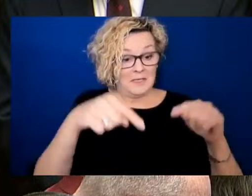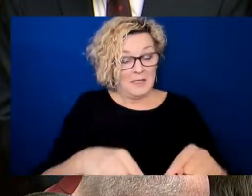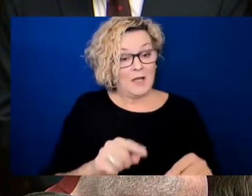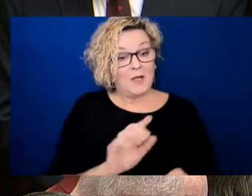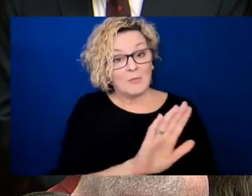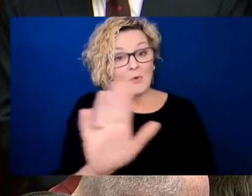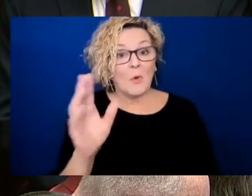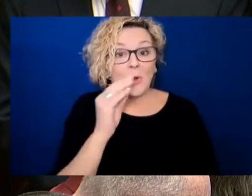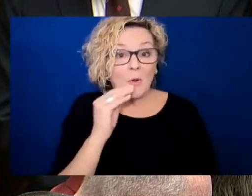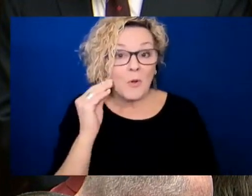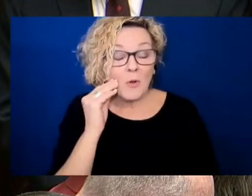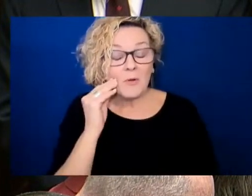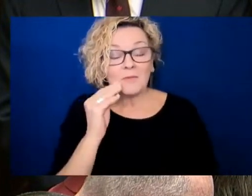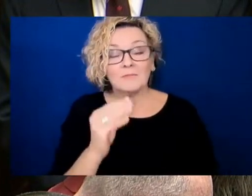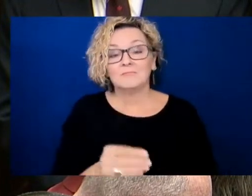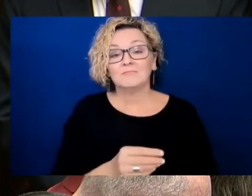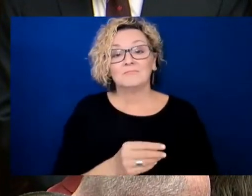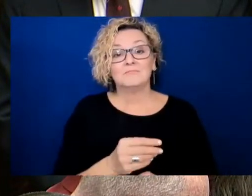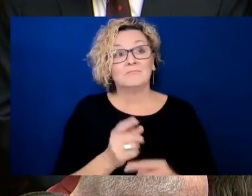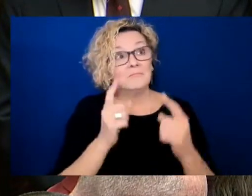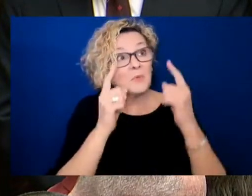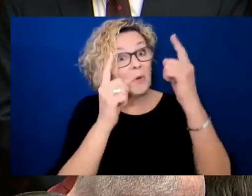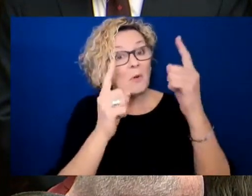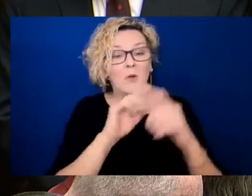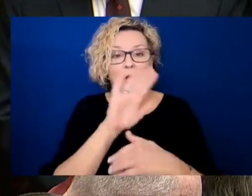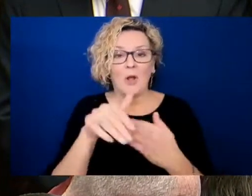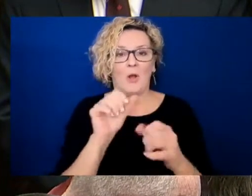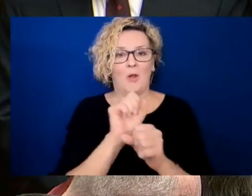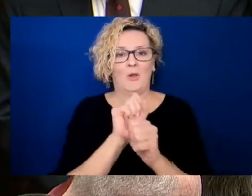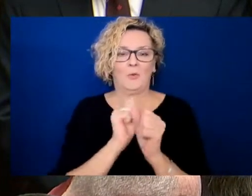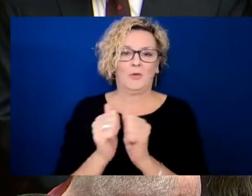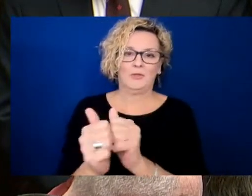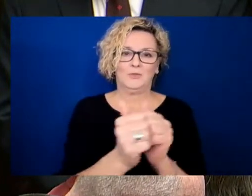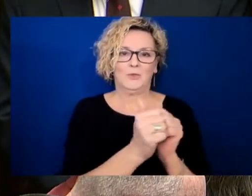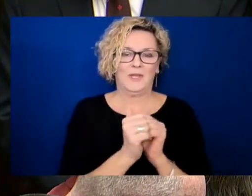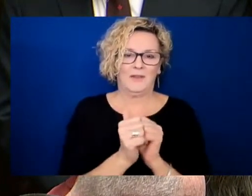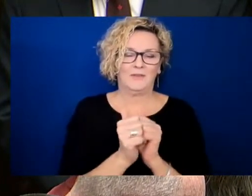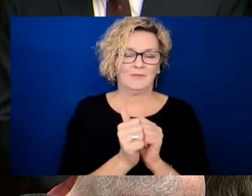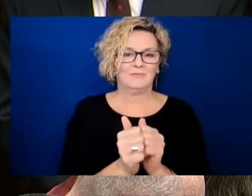together. Thanking you for asking Butch and Del.